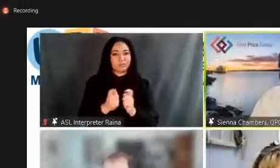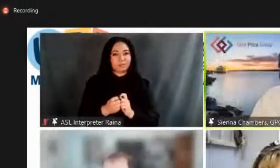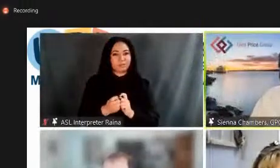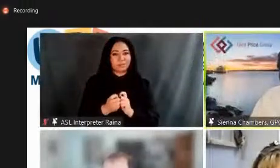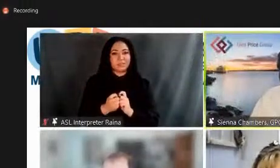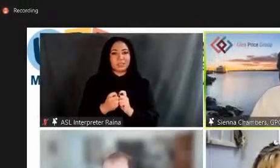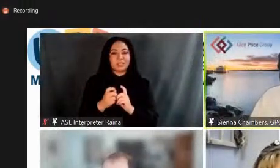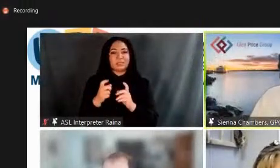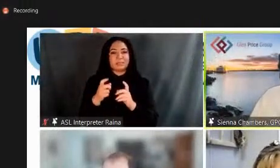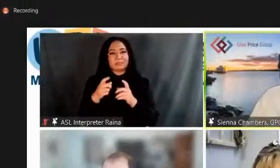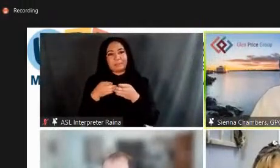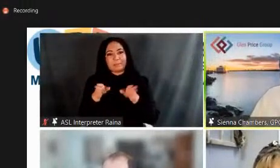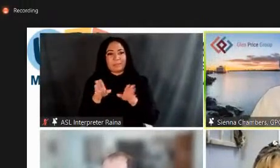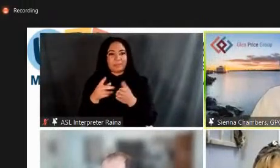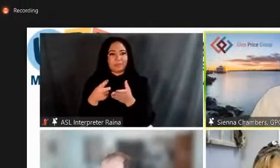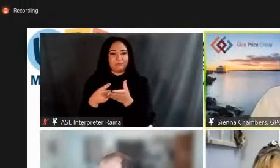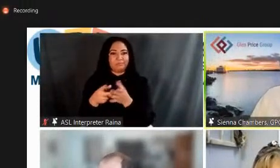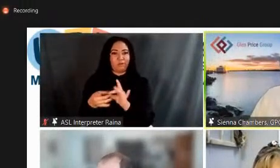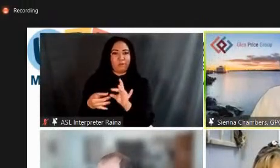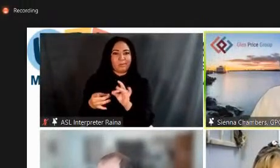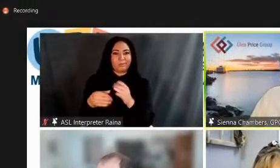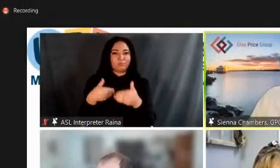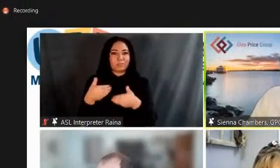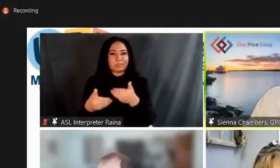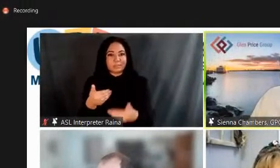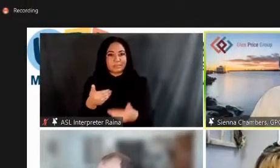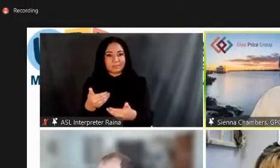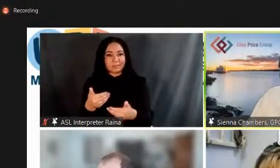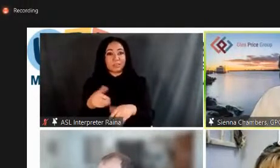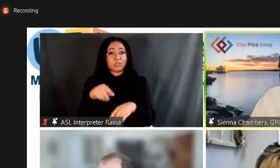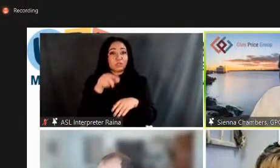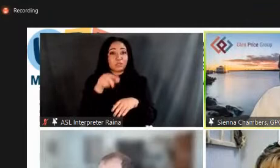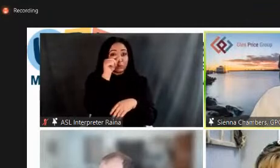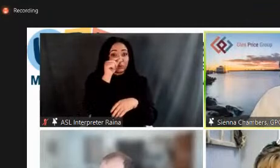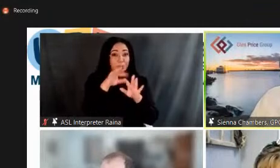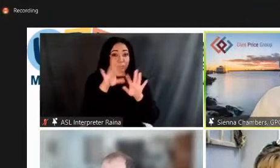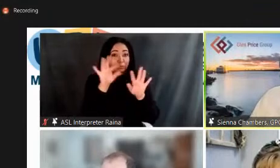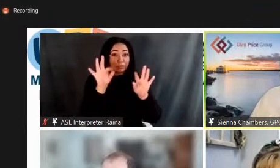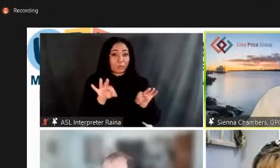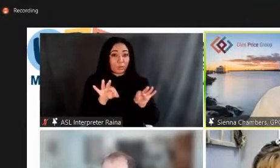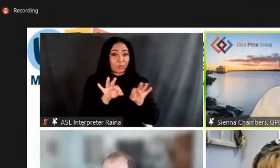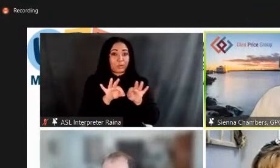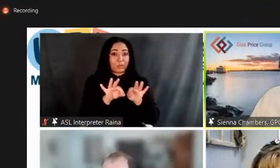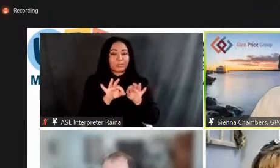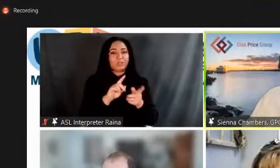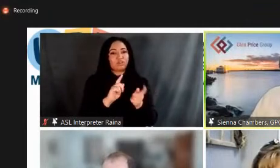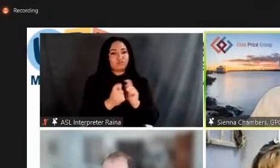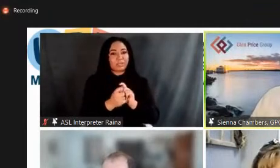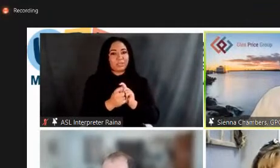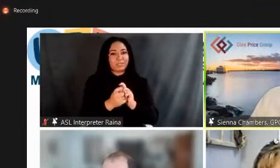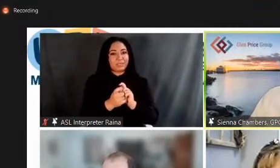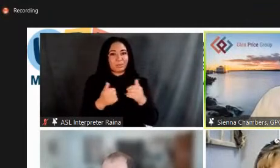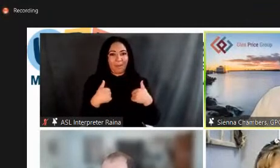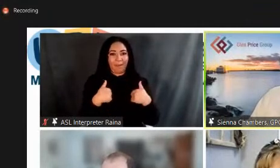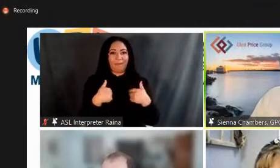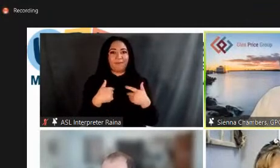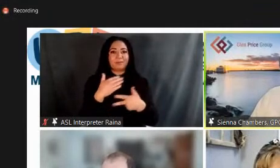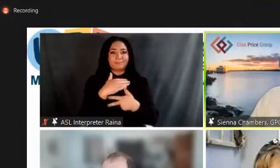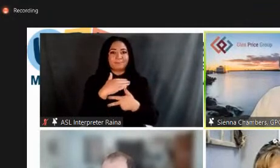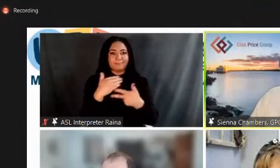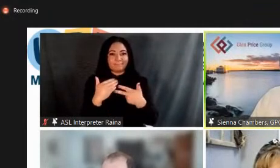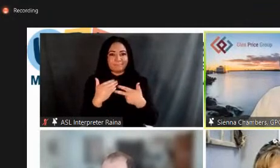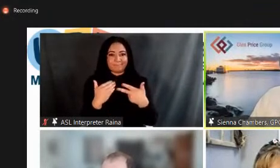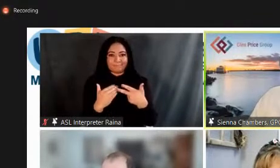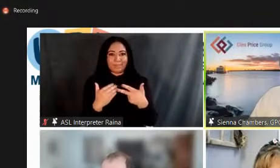comment process. The Google form has been translated to include Spanish and Mandarin, enhancing accessibility